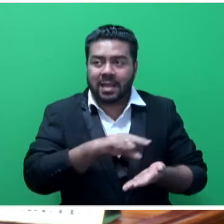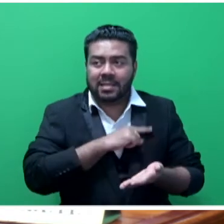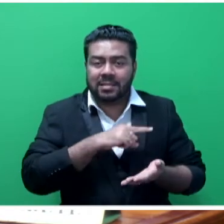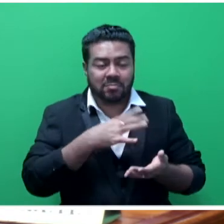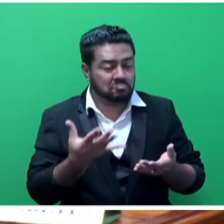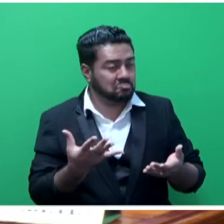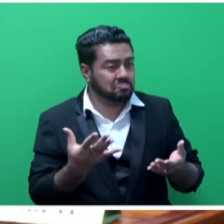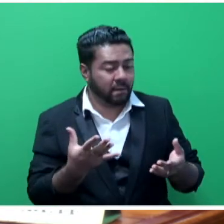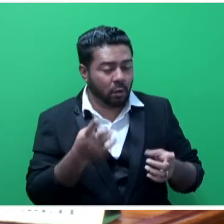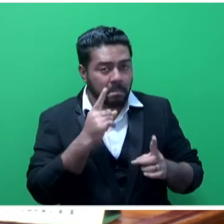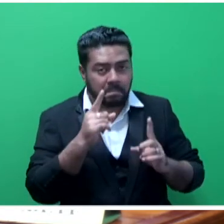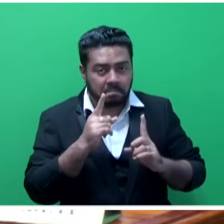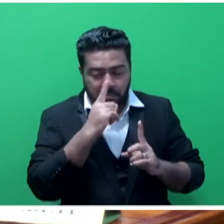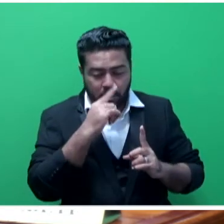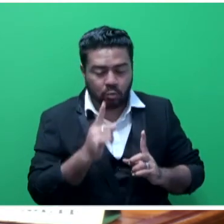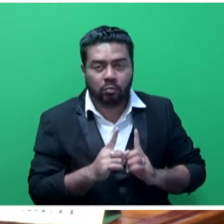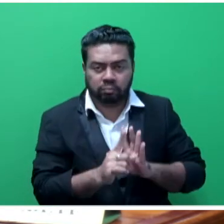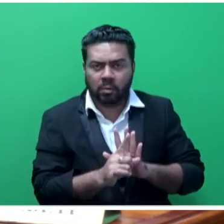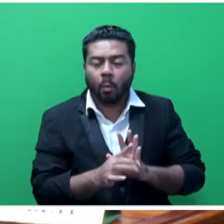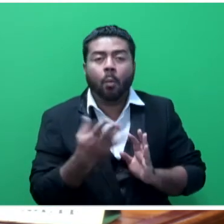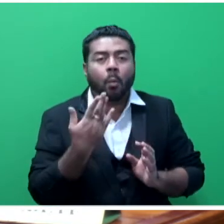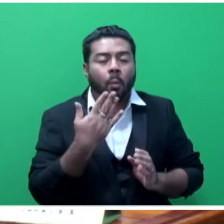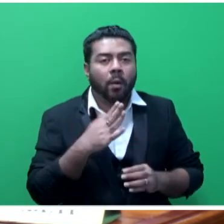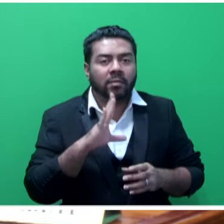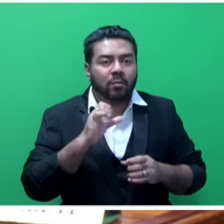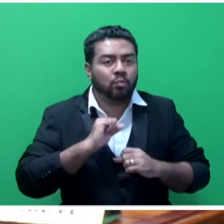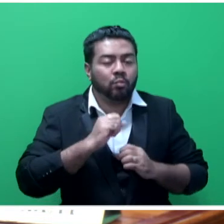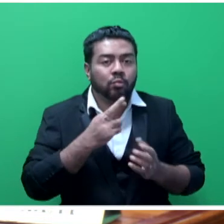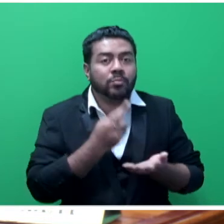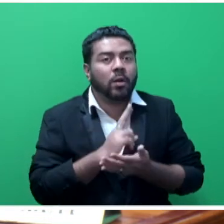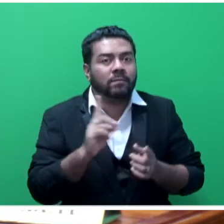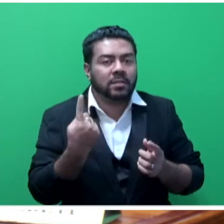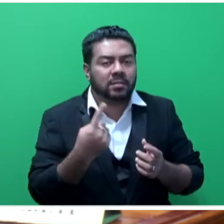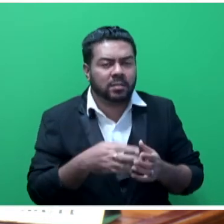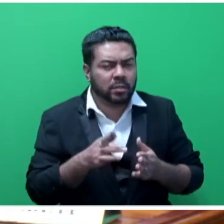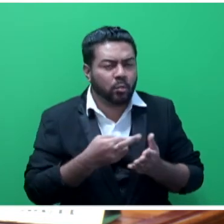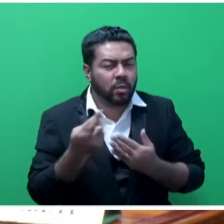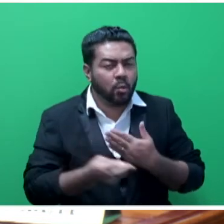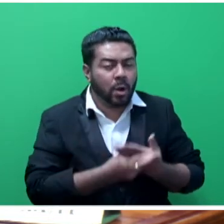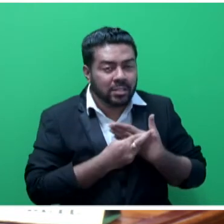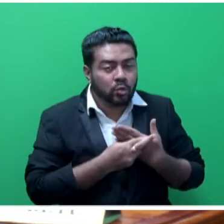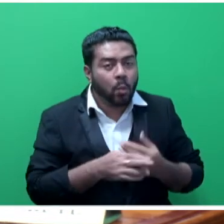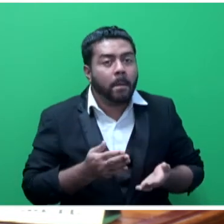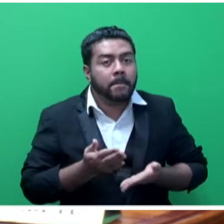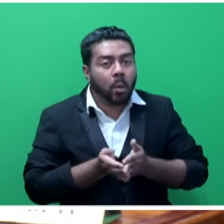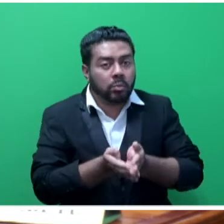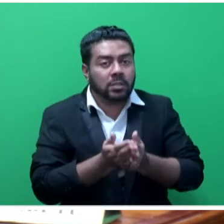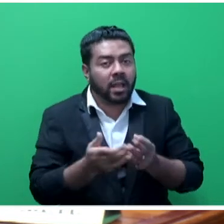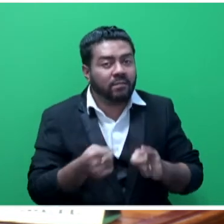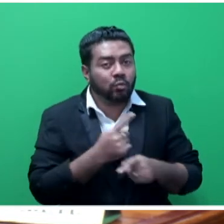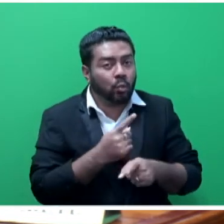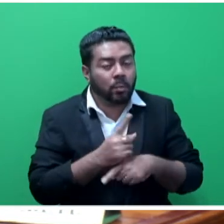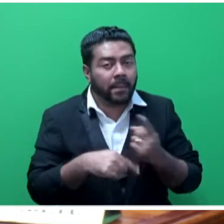line responders when it comes to disasters, particularly with the rescue boats that I've mentioned, apart from